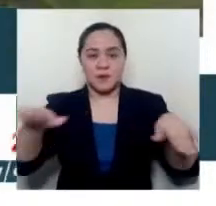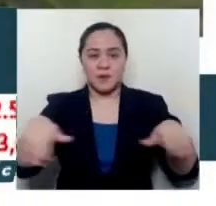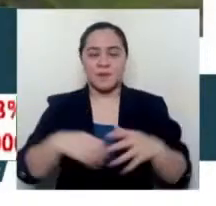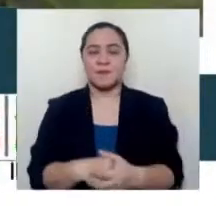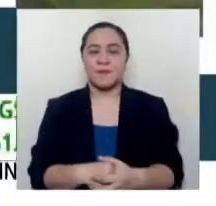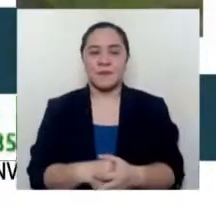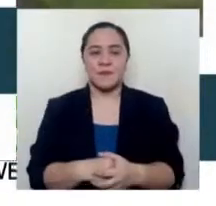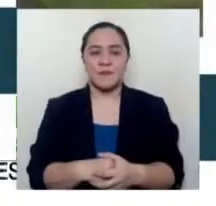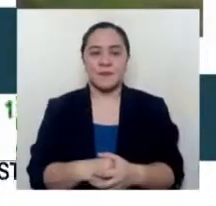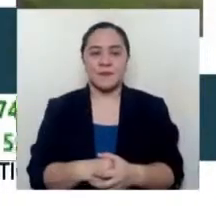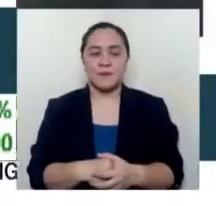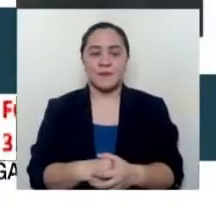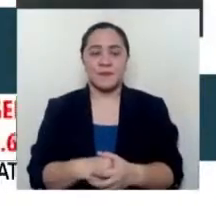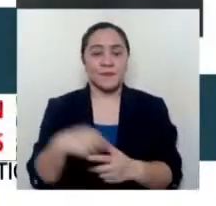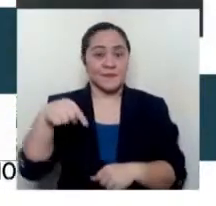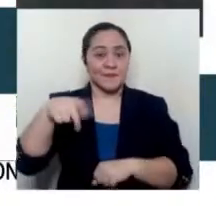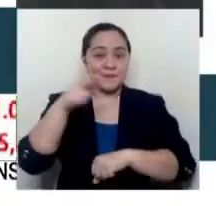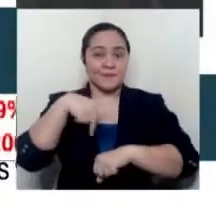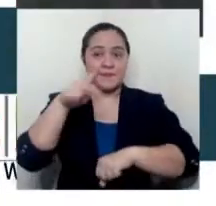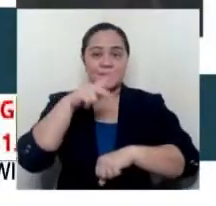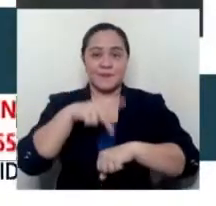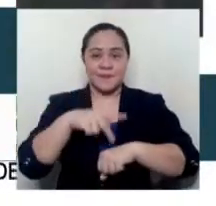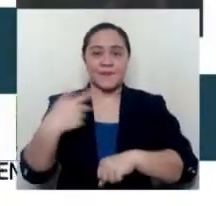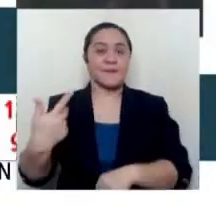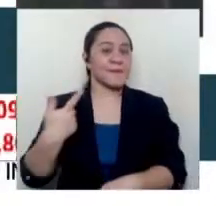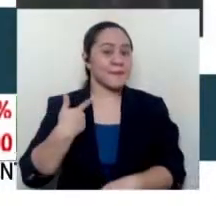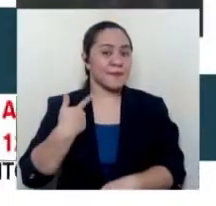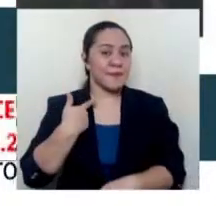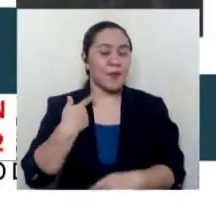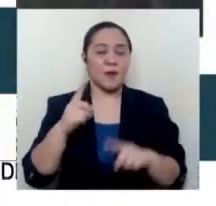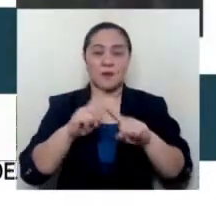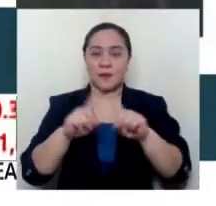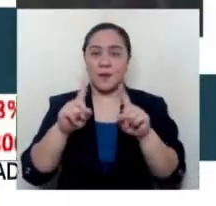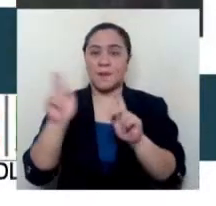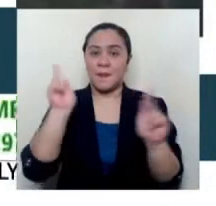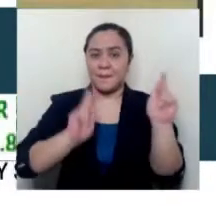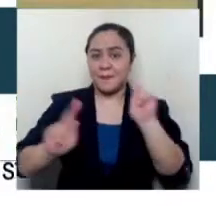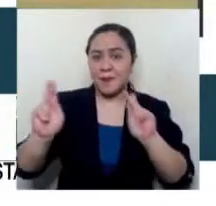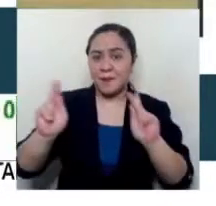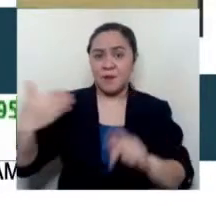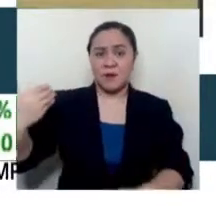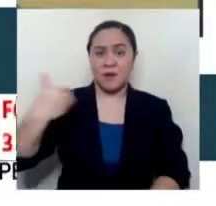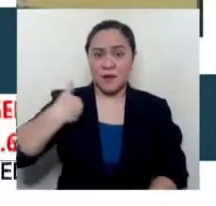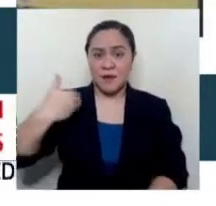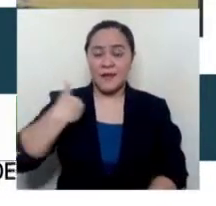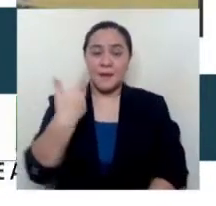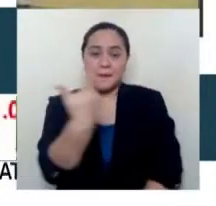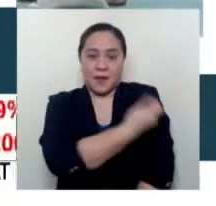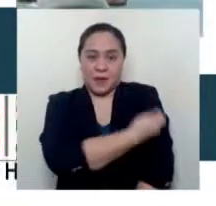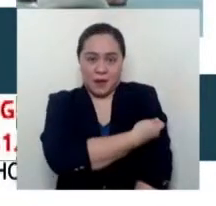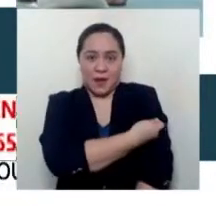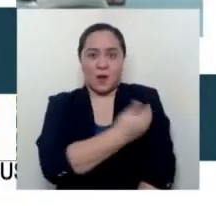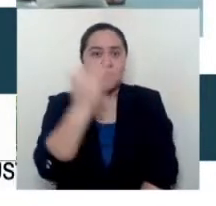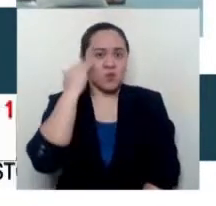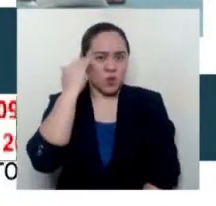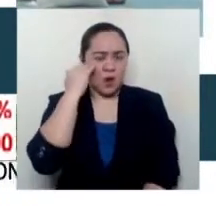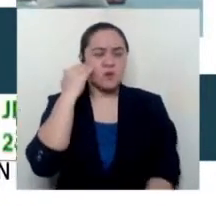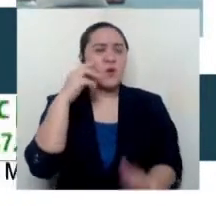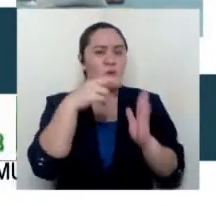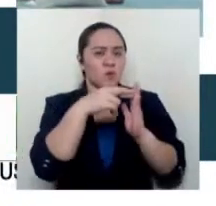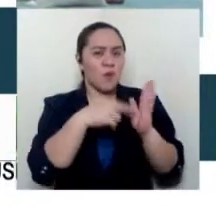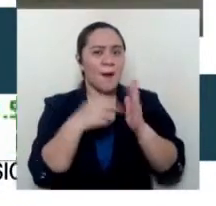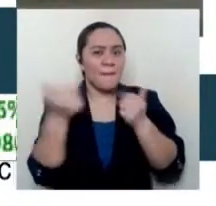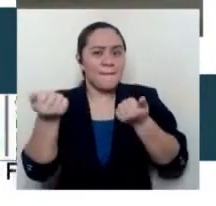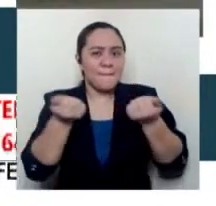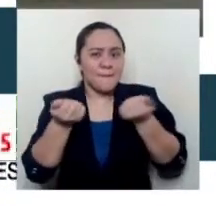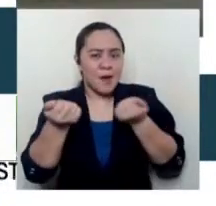Now, in our country, we know that a significant proportion of people are still unvaccinated, and that's the role of the parents to manage, no? You